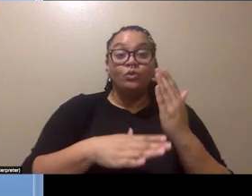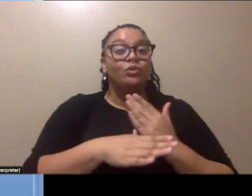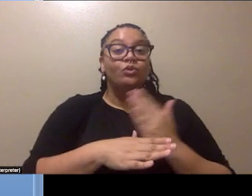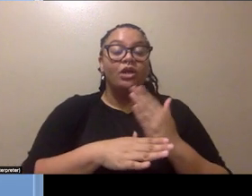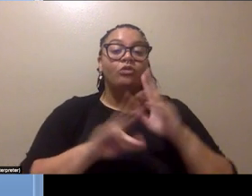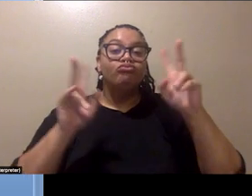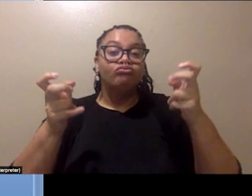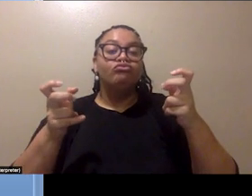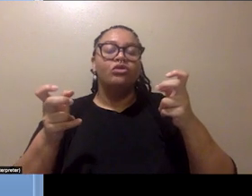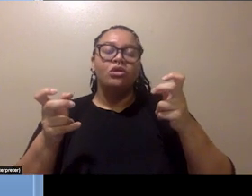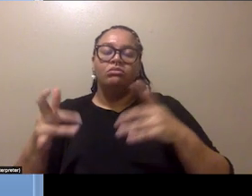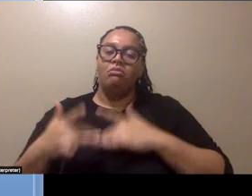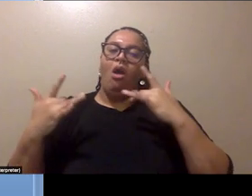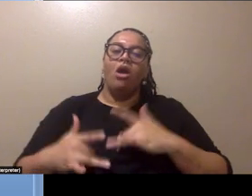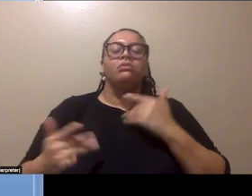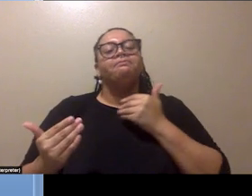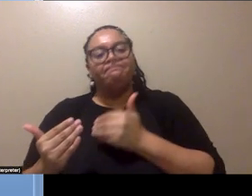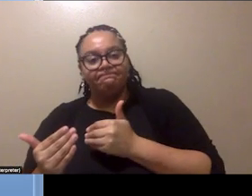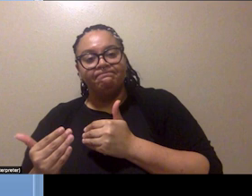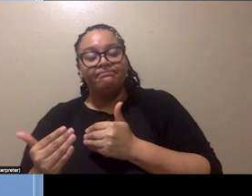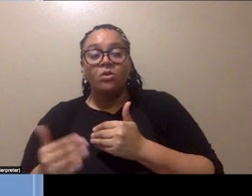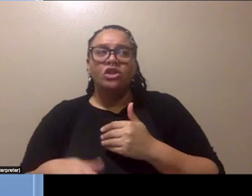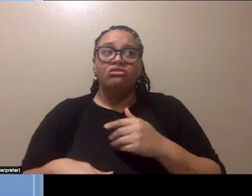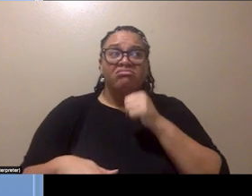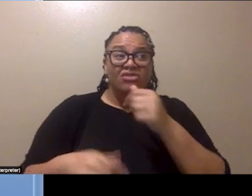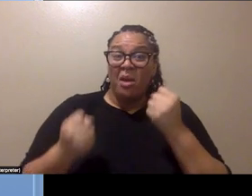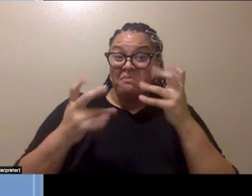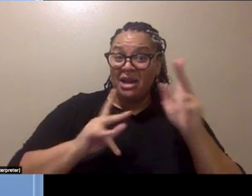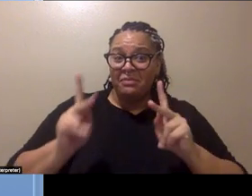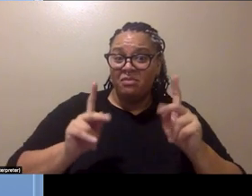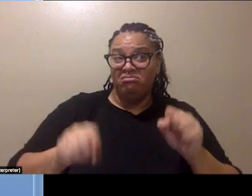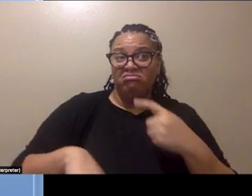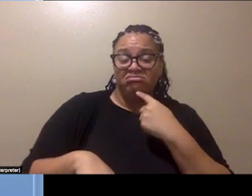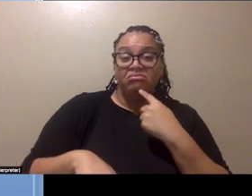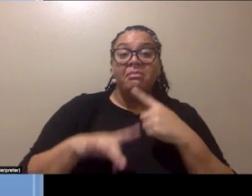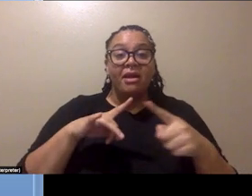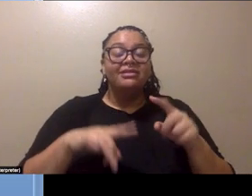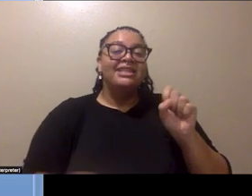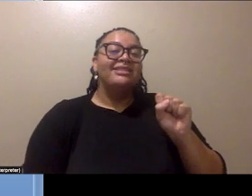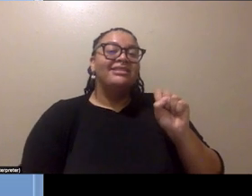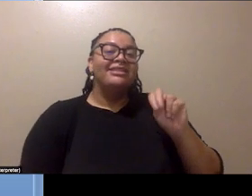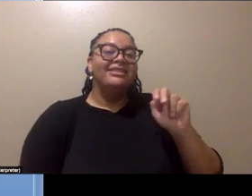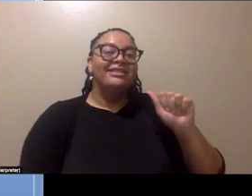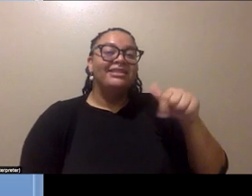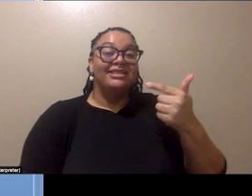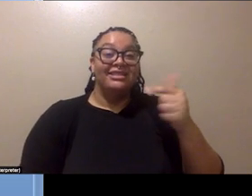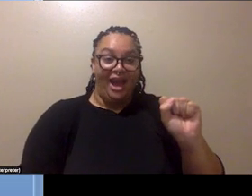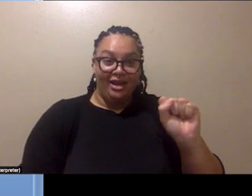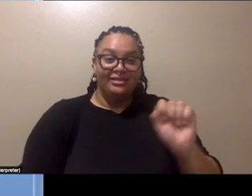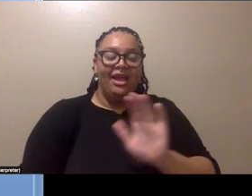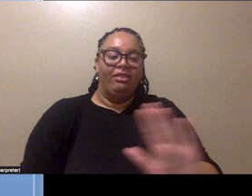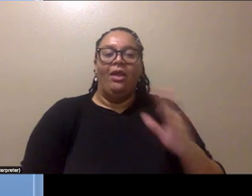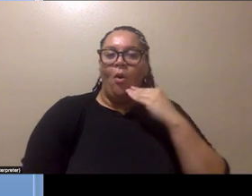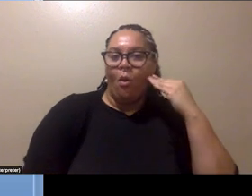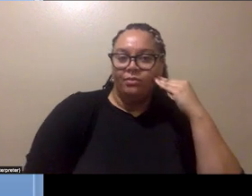tonight to share a subject near and dear to my heart, which probably not many people can say, which is snags, and specifically snags